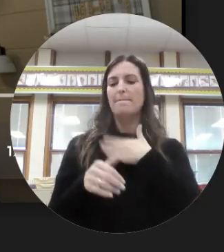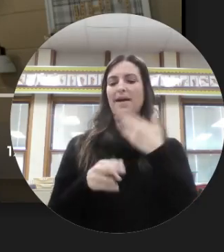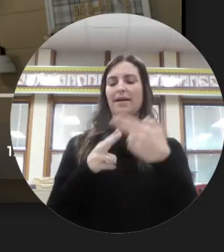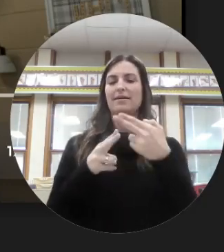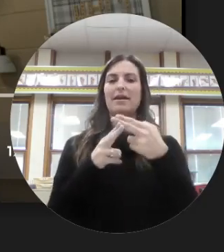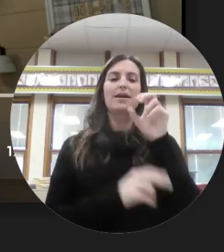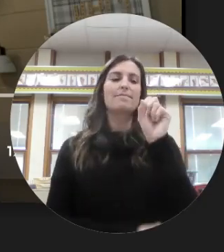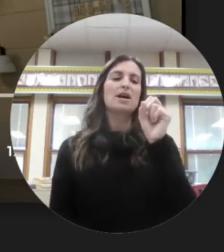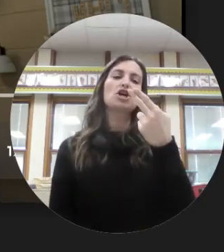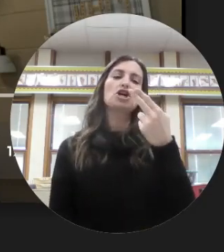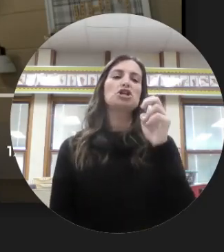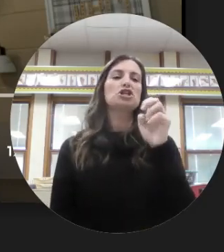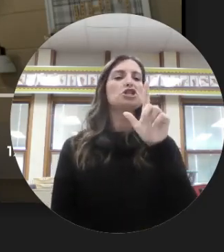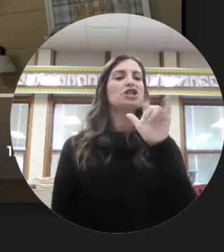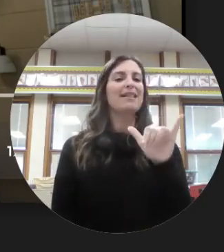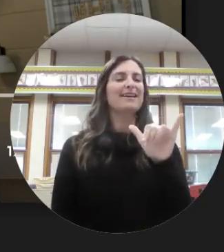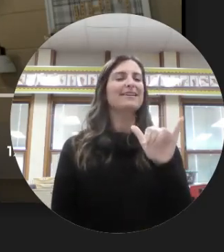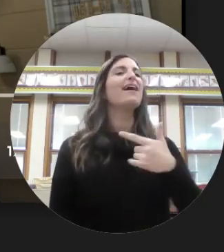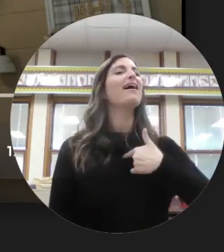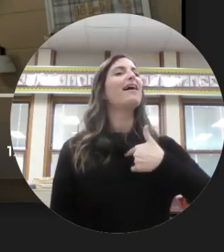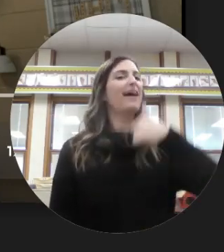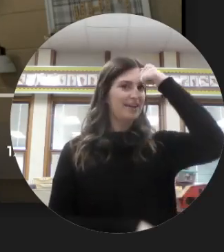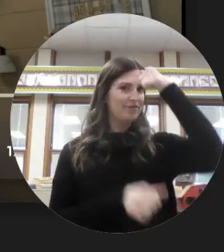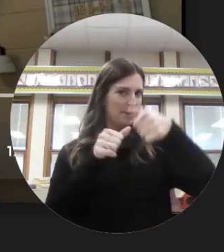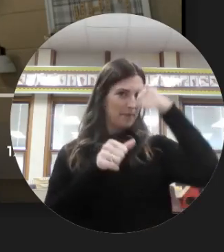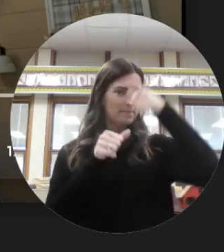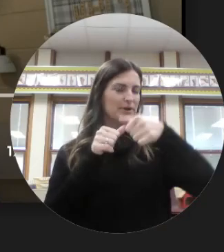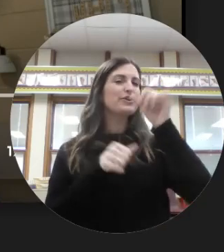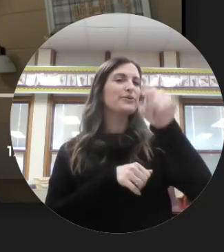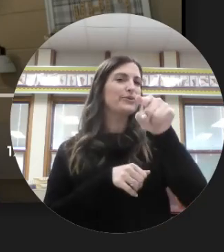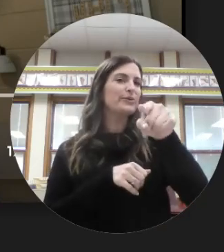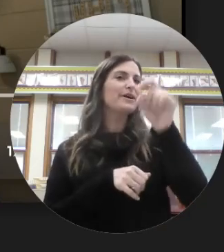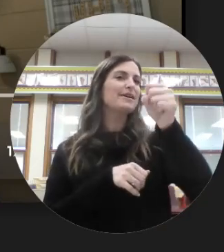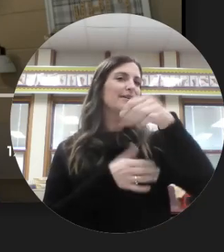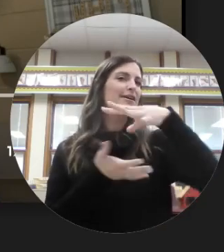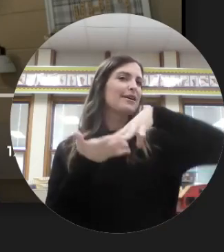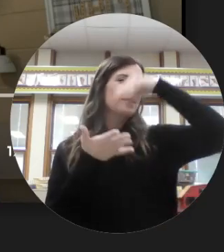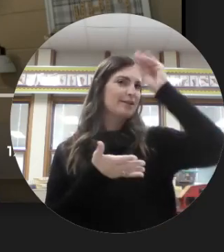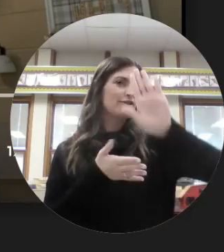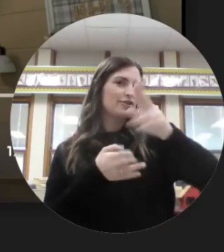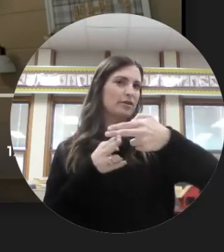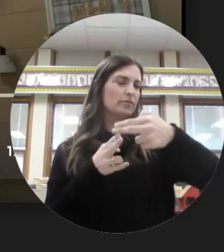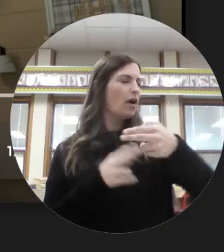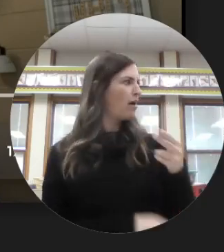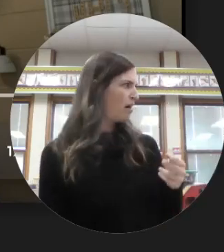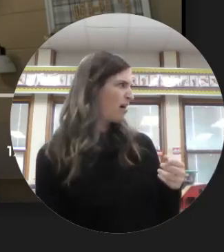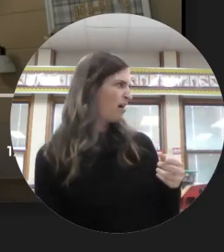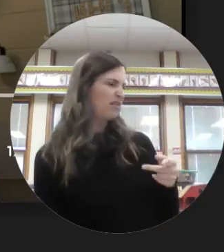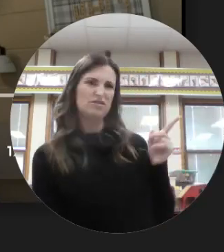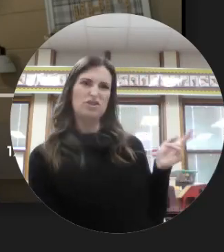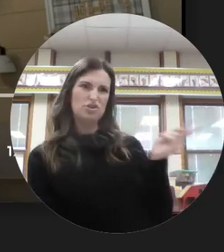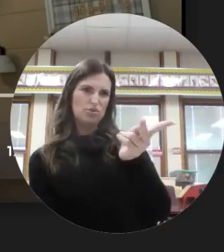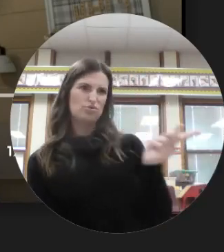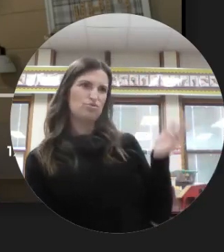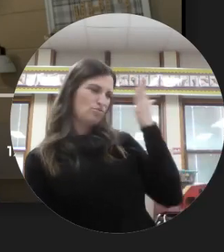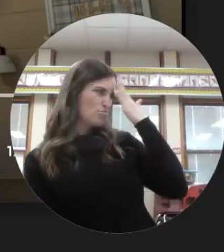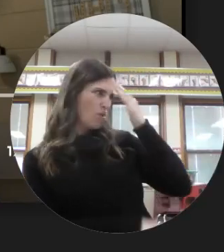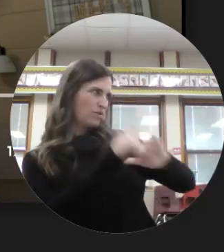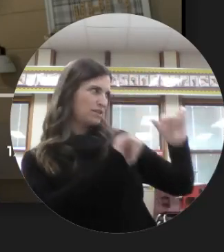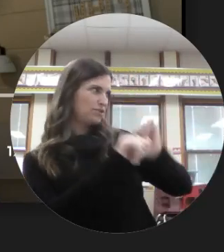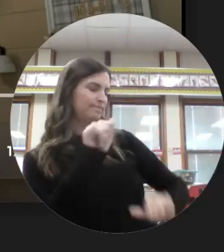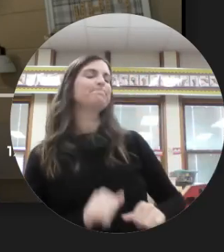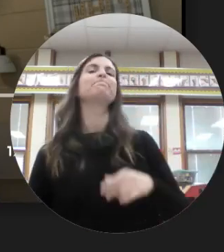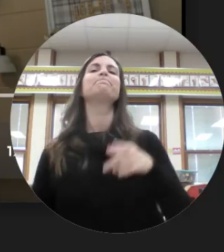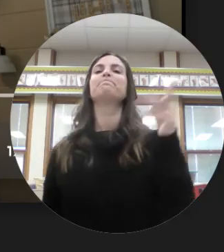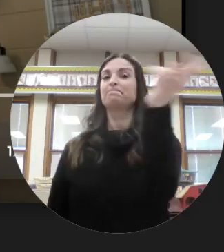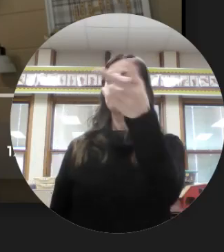do remember you," said the robot, "but I am glad to learn your name, Shelly." "You know each other?" said the gosling. "These animals were the